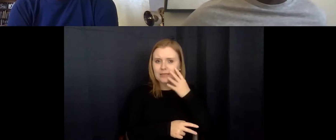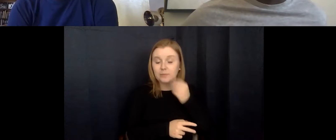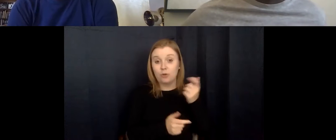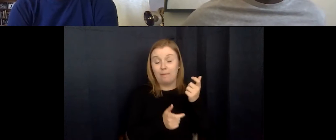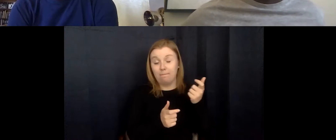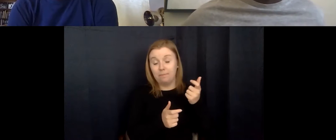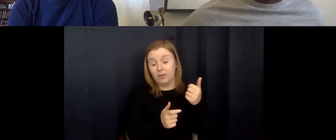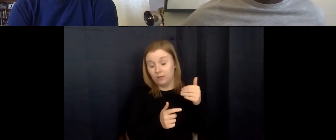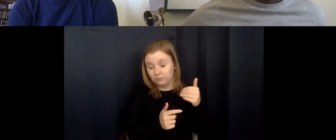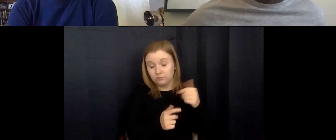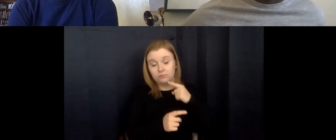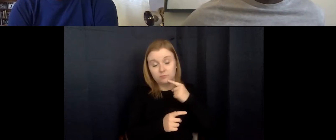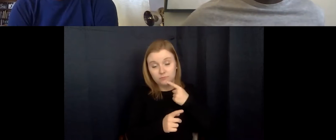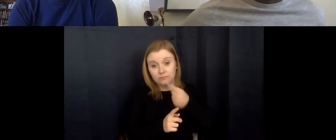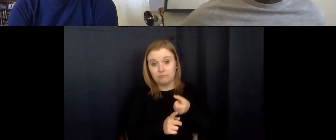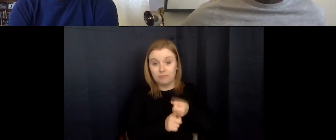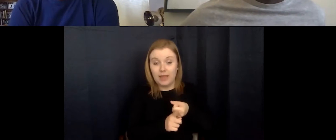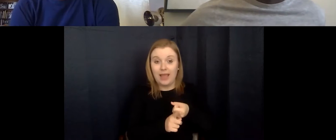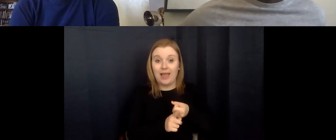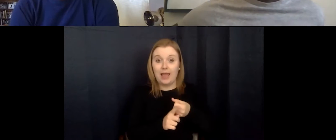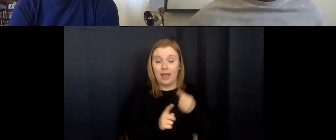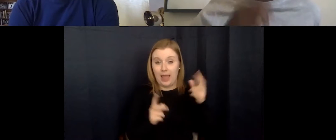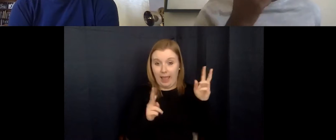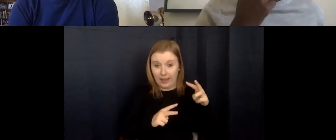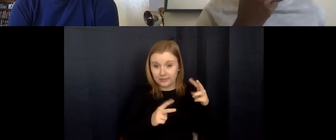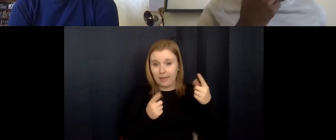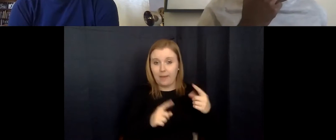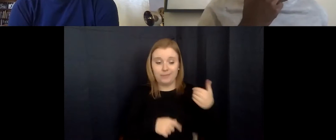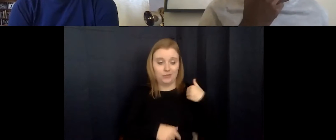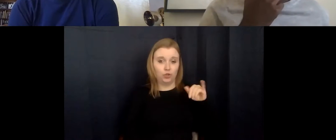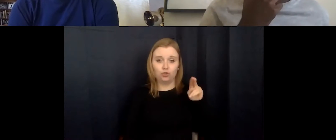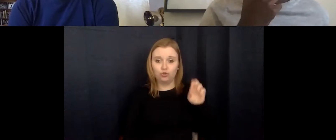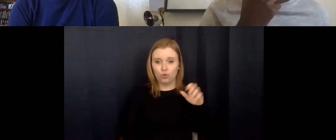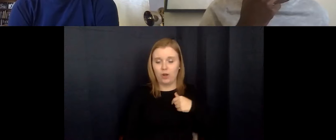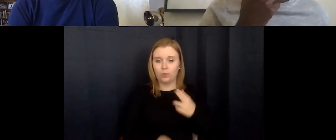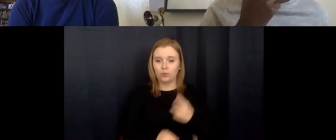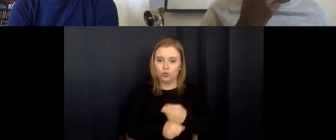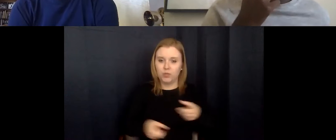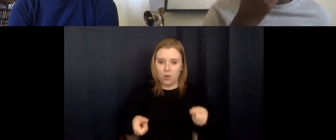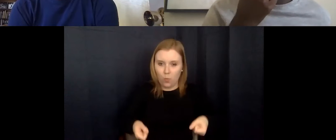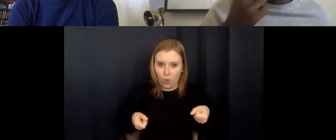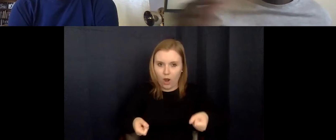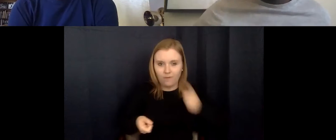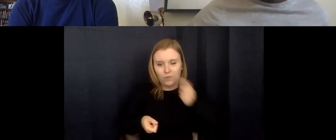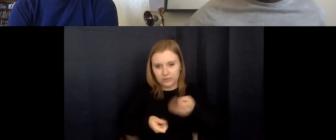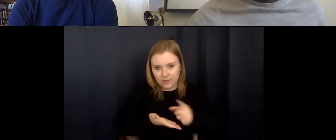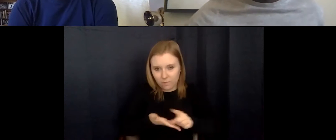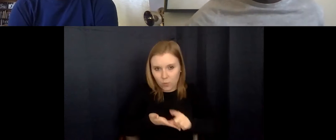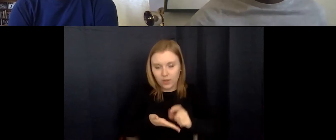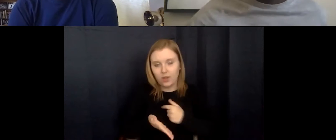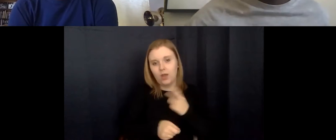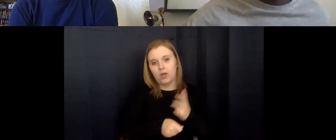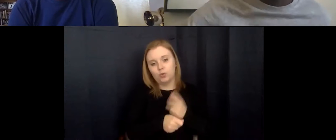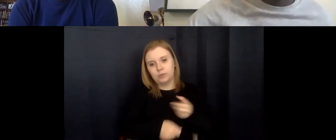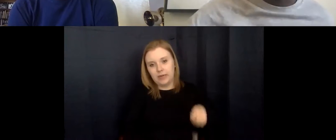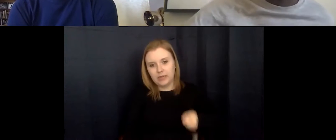and I needed a walker for a while, and then was for several weeks, and have been using a cane all summer.